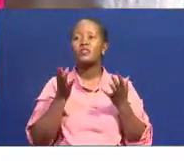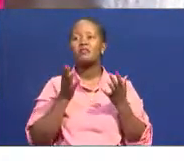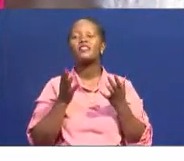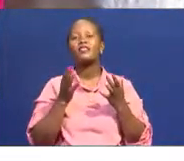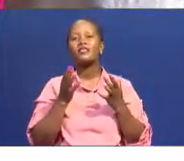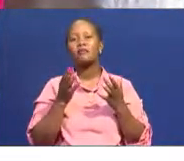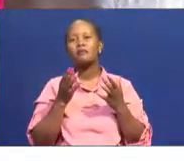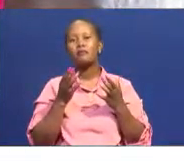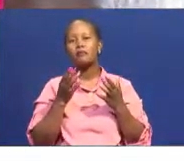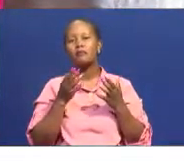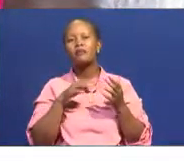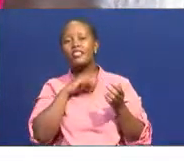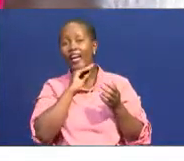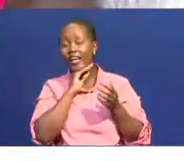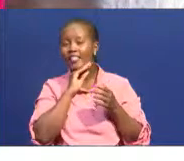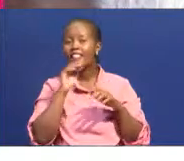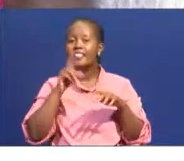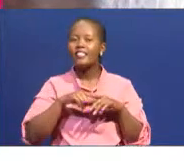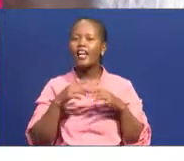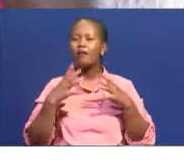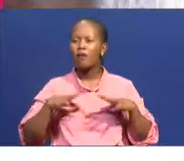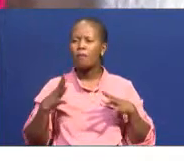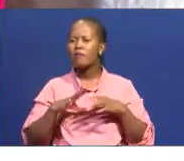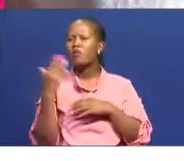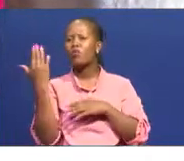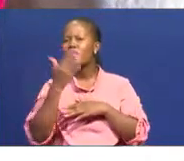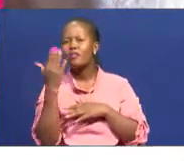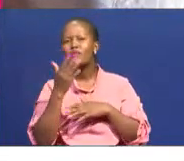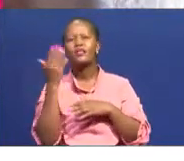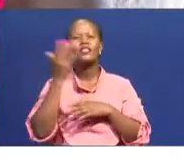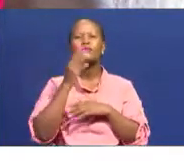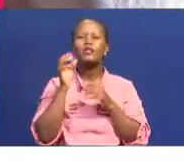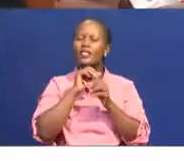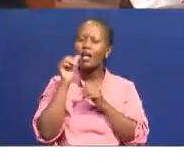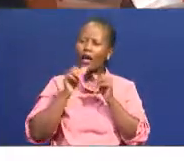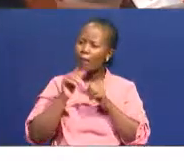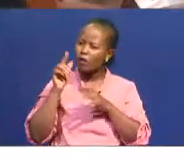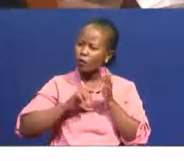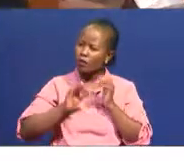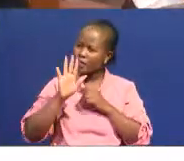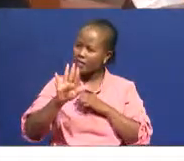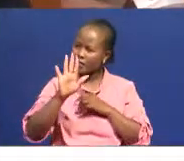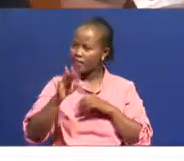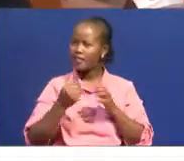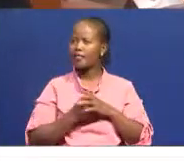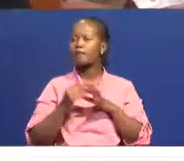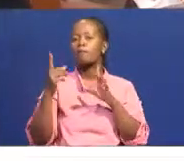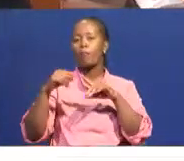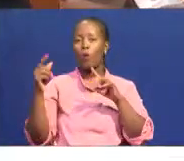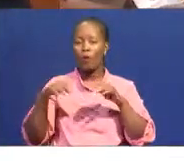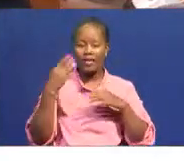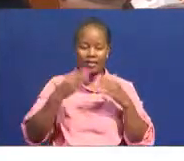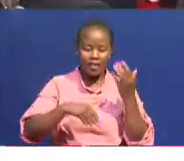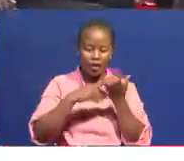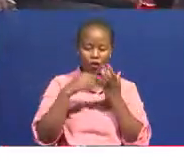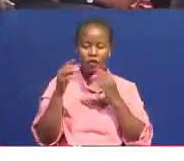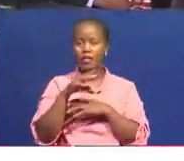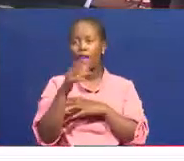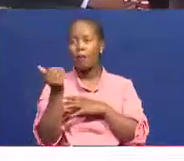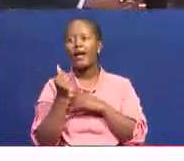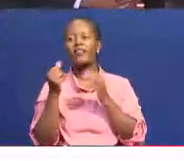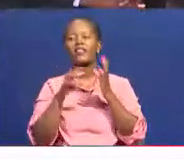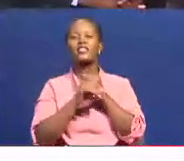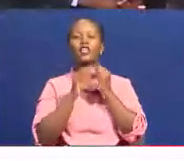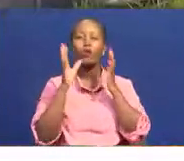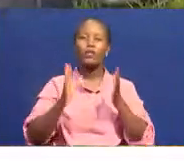wataongea wakati wewe hausikii wataongea nini kuhusu wewe. Sentiments were echoed by other stakeholders in the transport